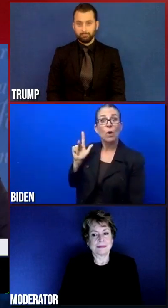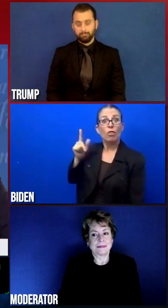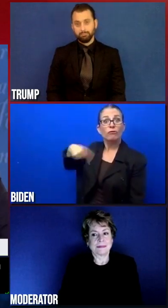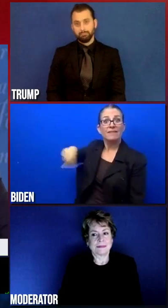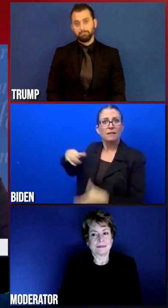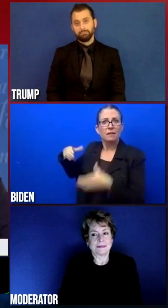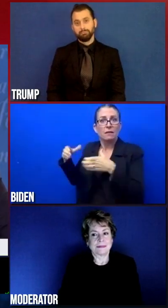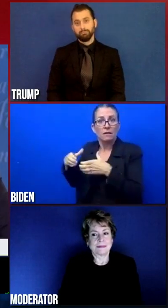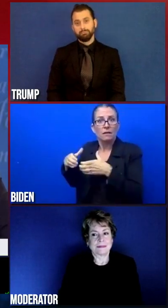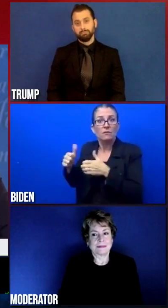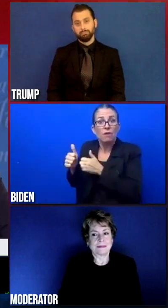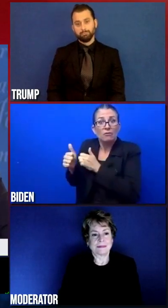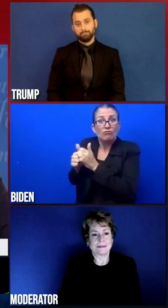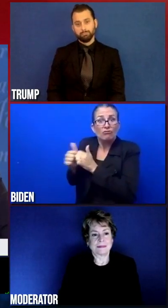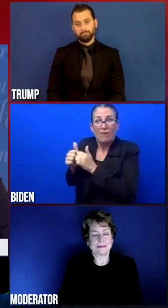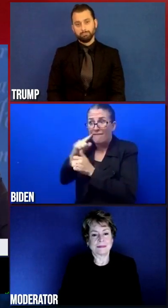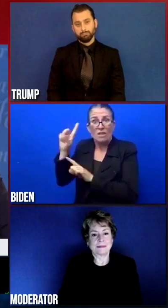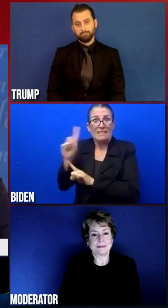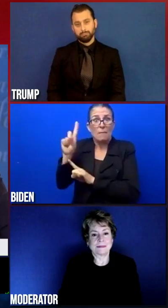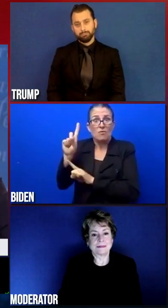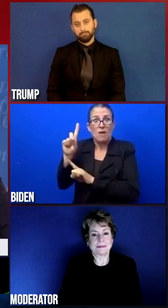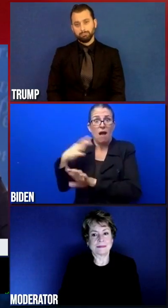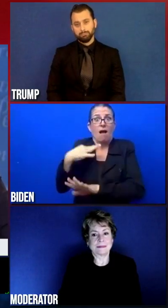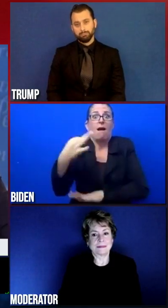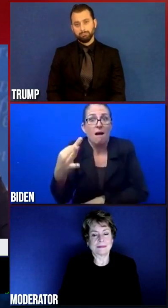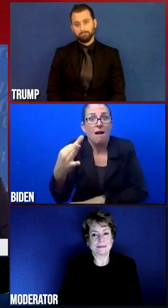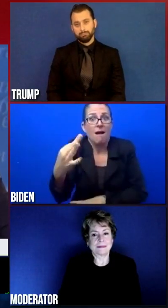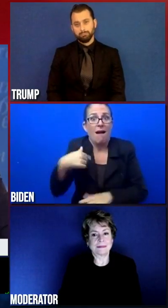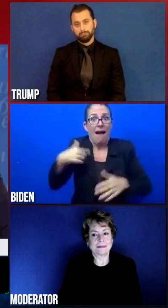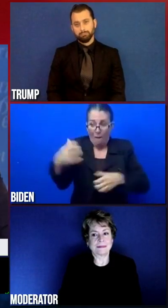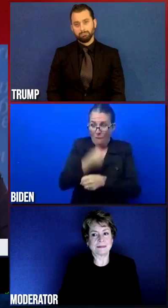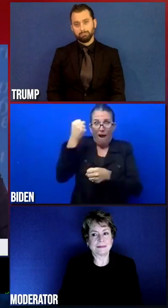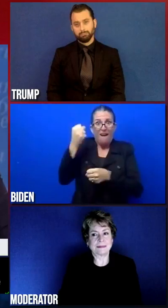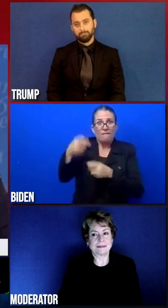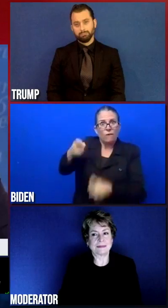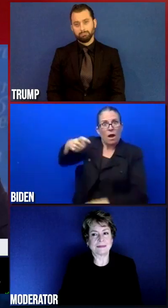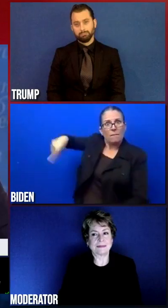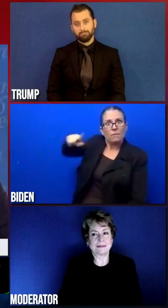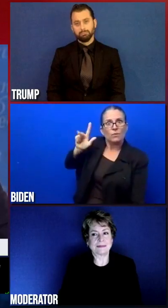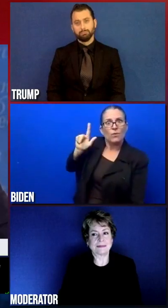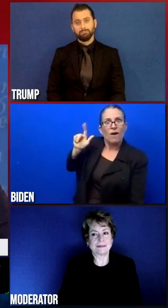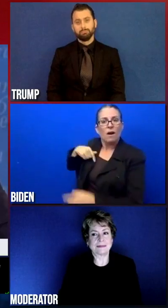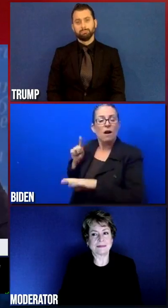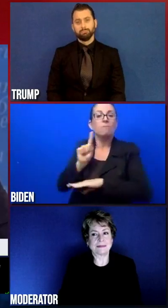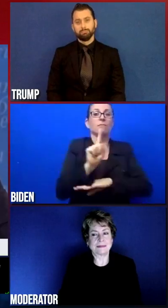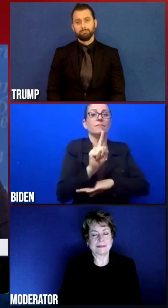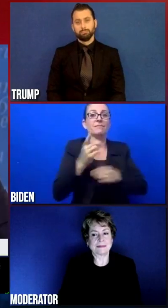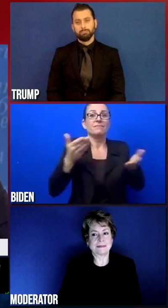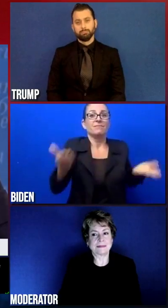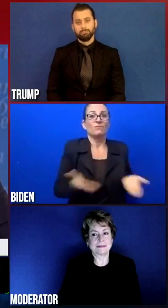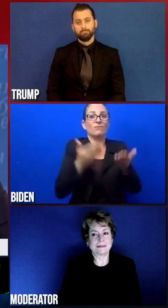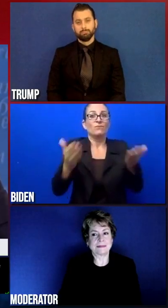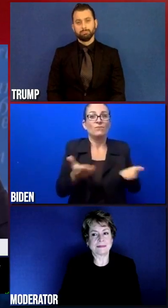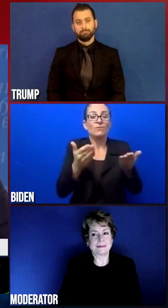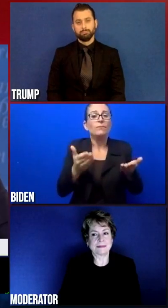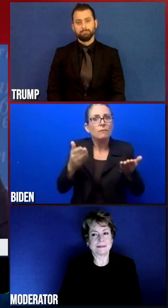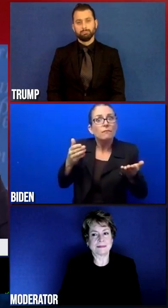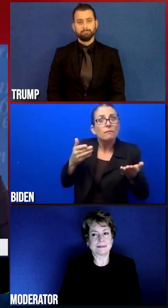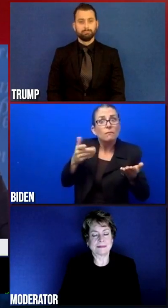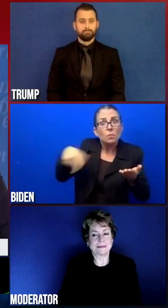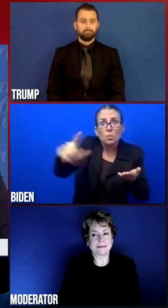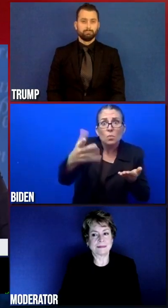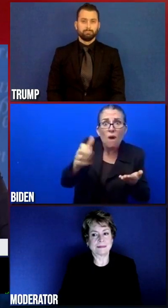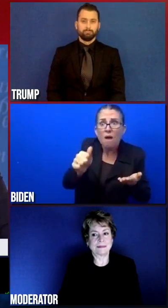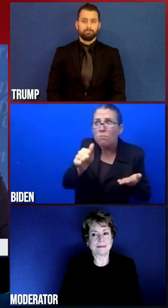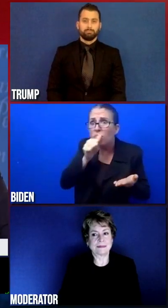to allow people to have private insurance still. They can. They do. They will under my proposal. It's not what you've said, But and it's not what your party has